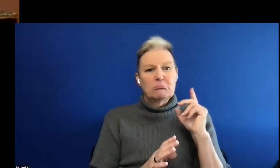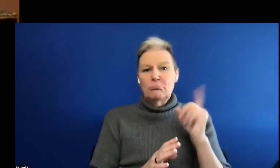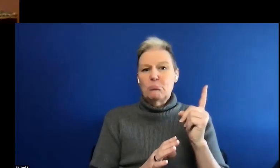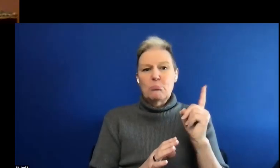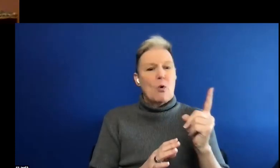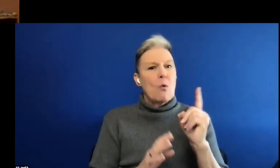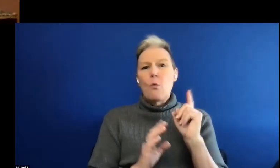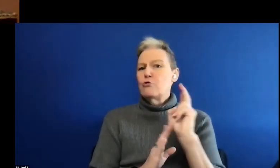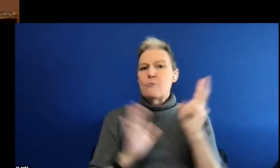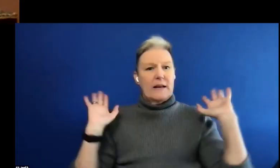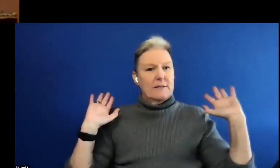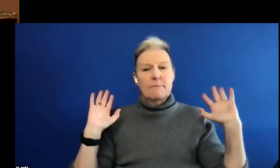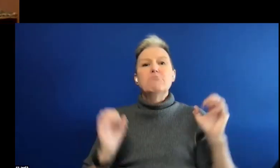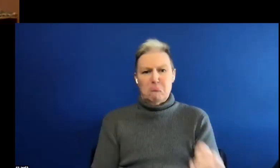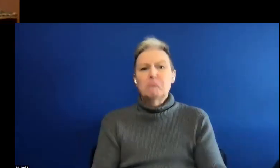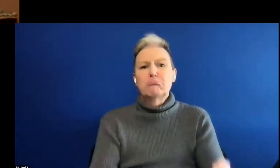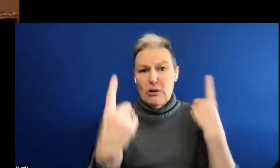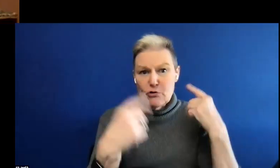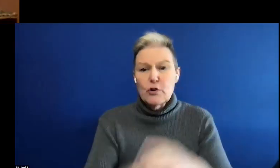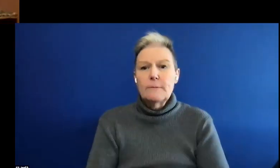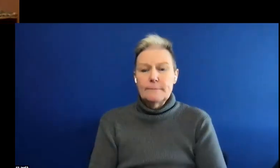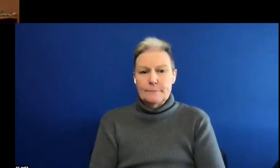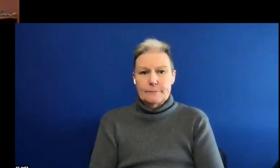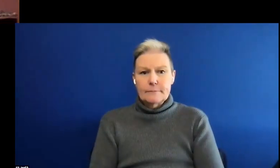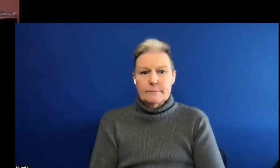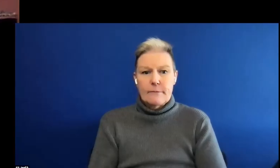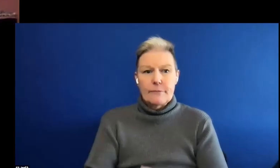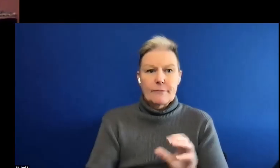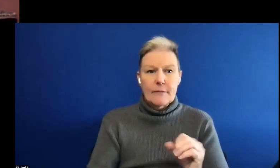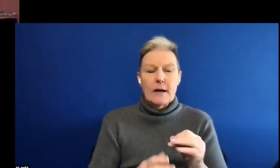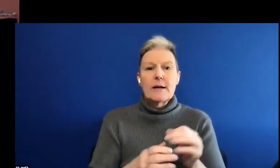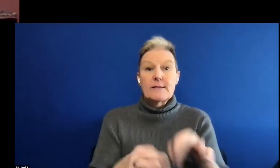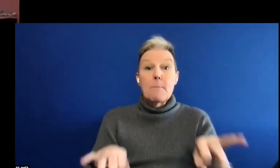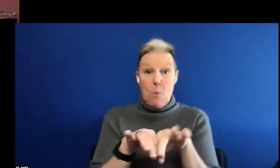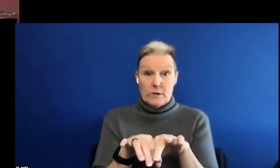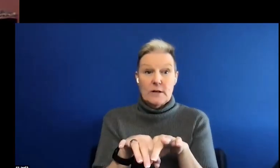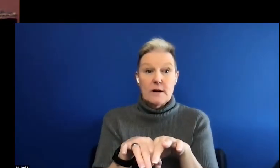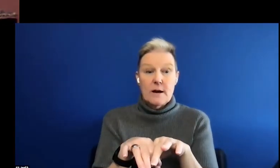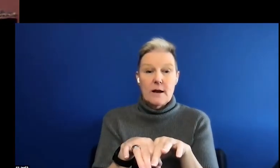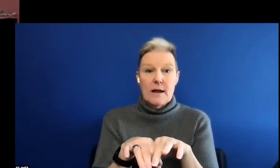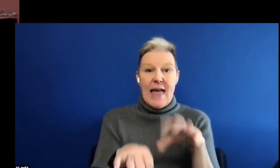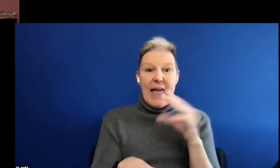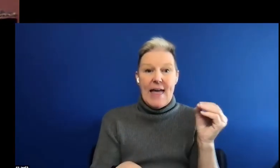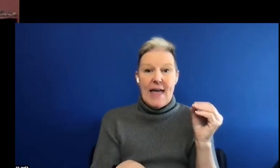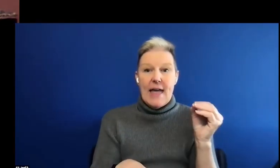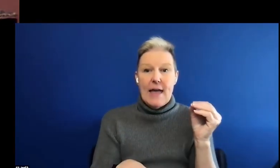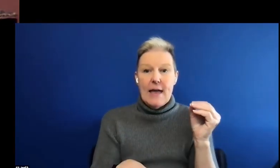2-minute slot. Okay, understood. And we'll just start now. Okay, it is quite important, and